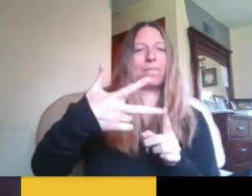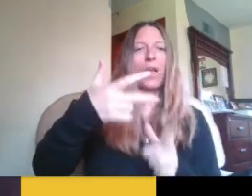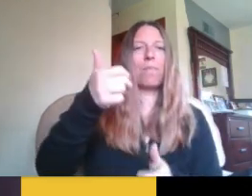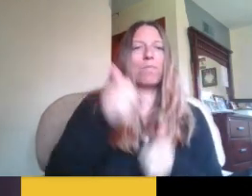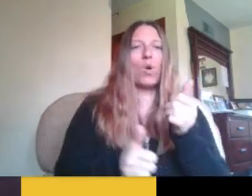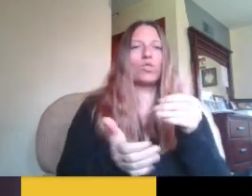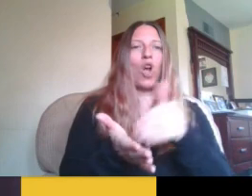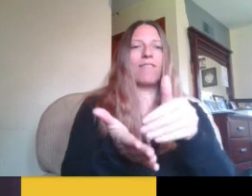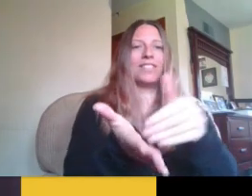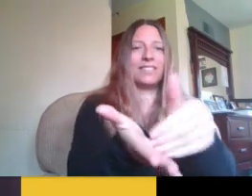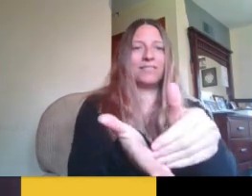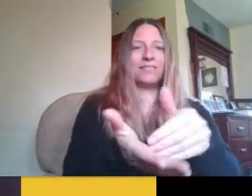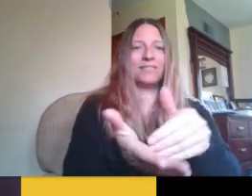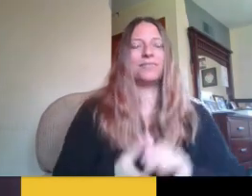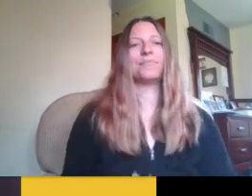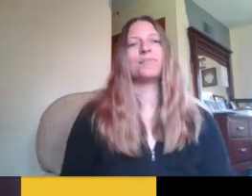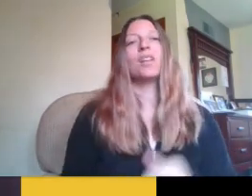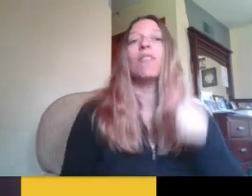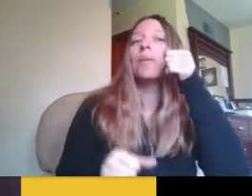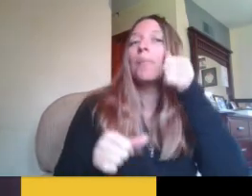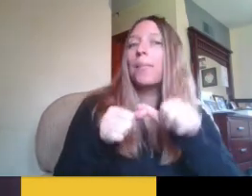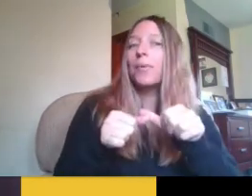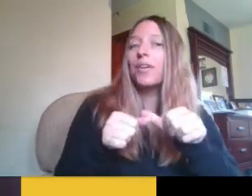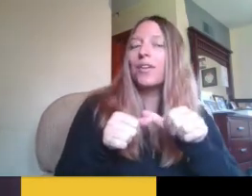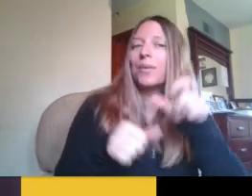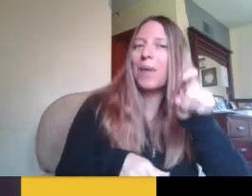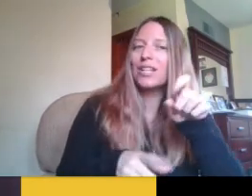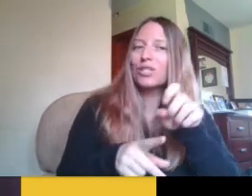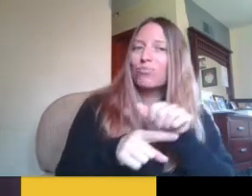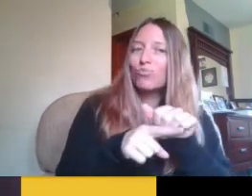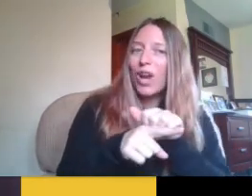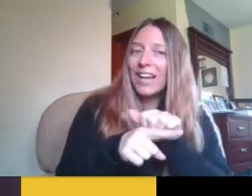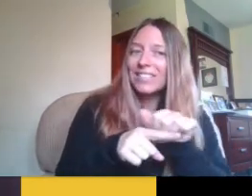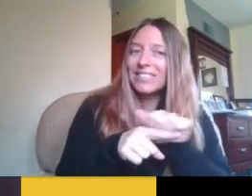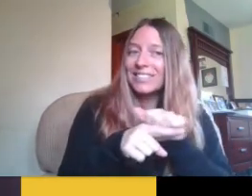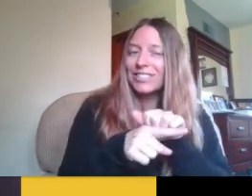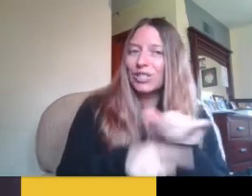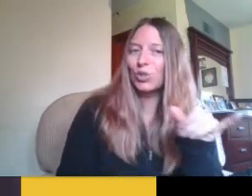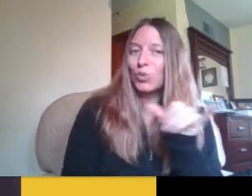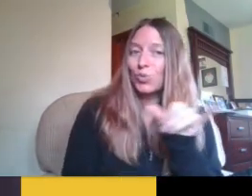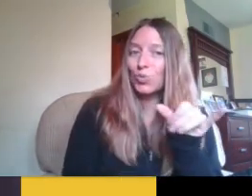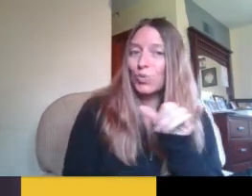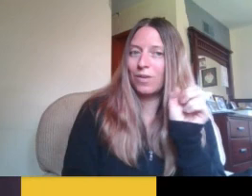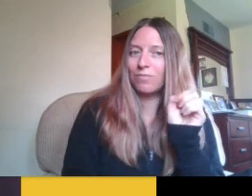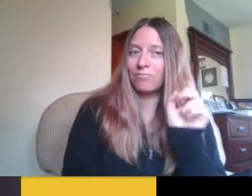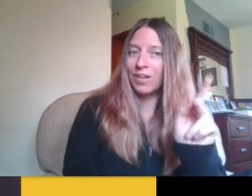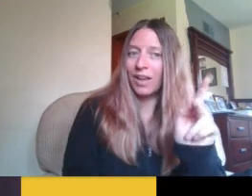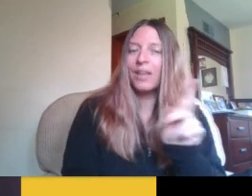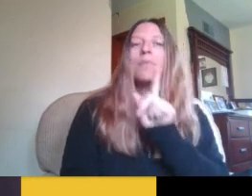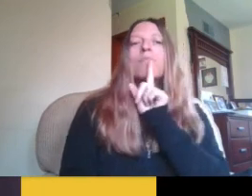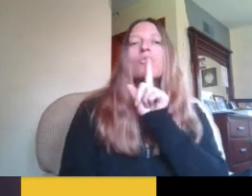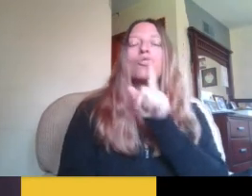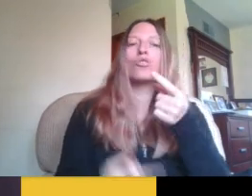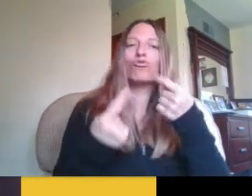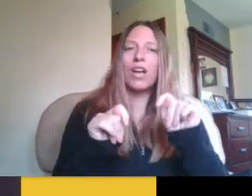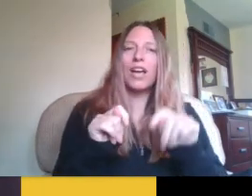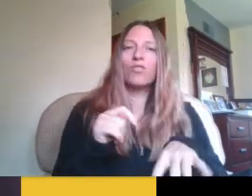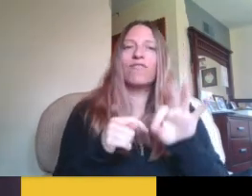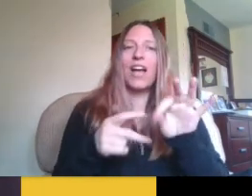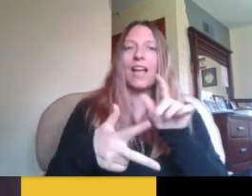often. Remember, to get good at math, you need to do more than just watch videos about it. You need to practice. So be sure to try finding the